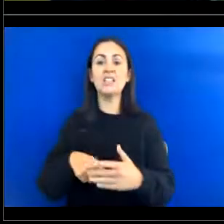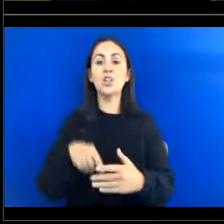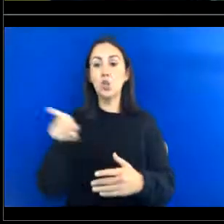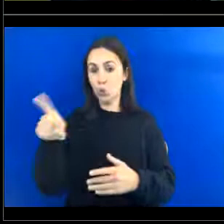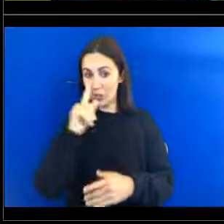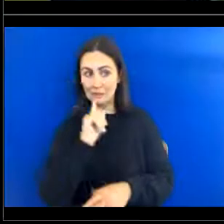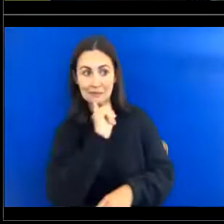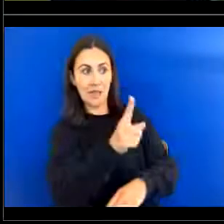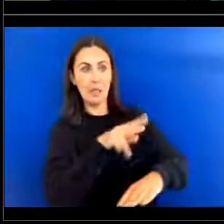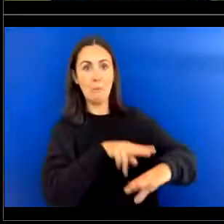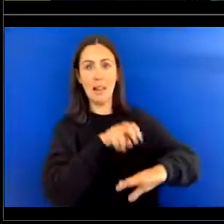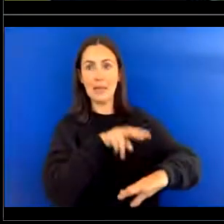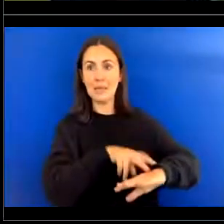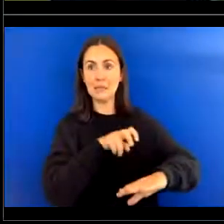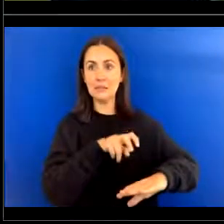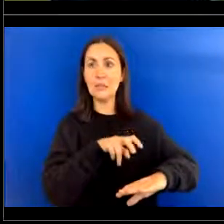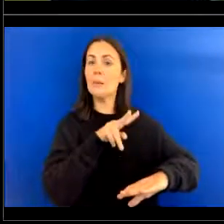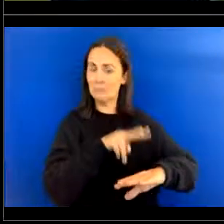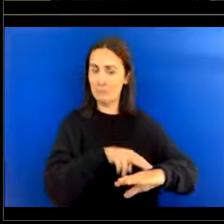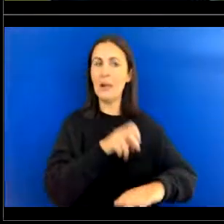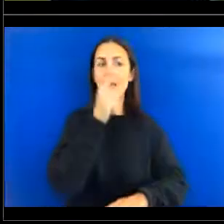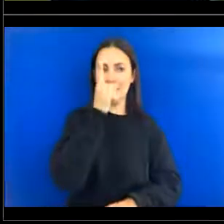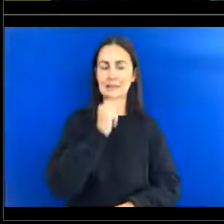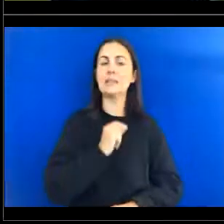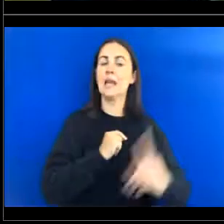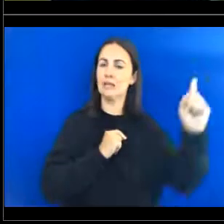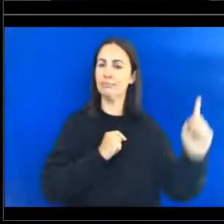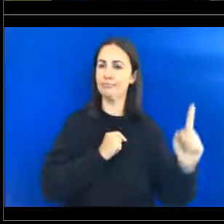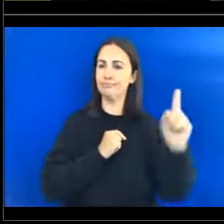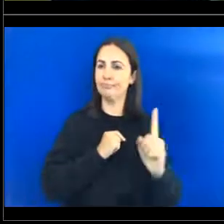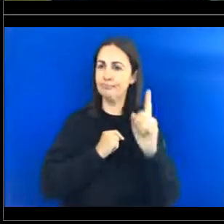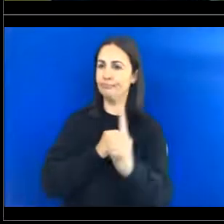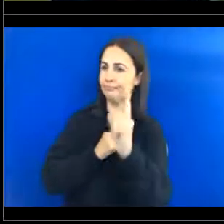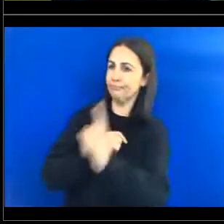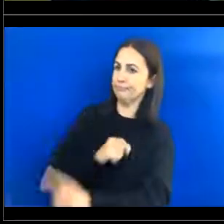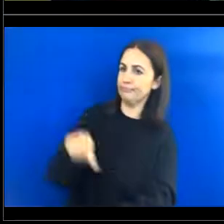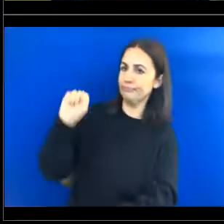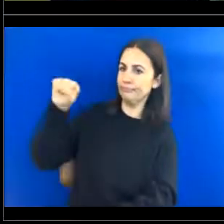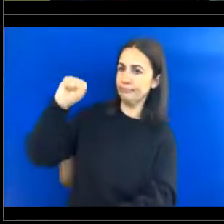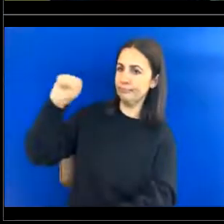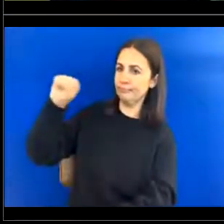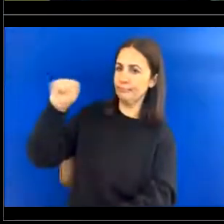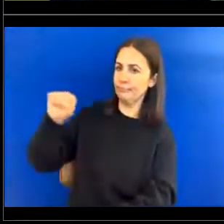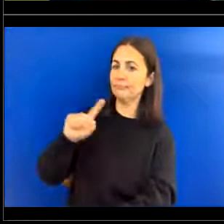and they do have the ability to issue a noise abatement direction.